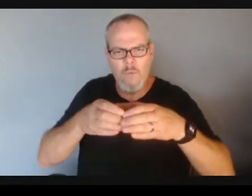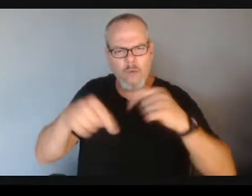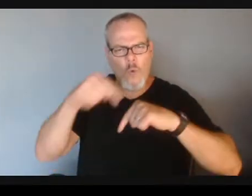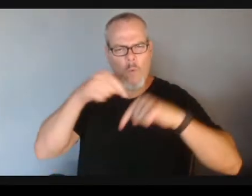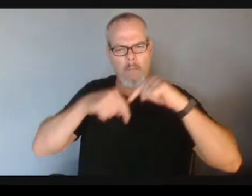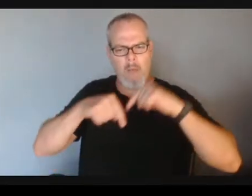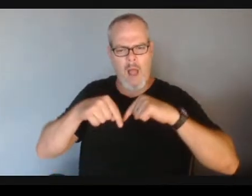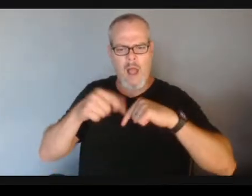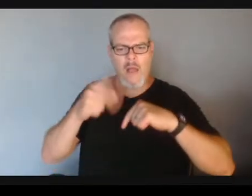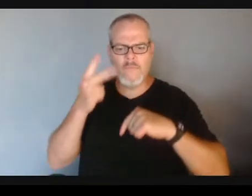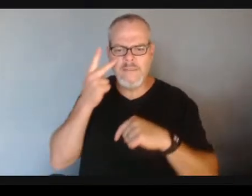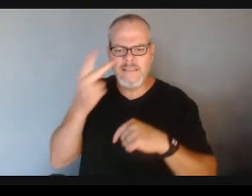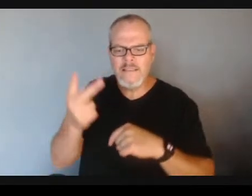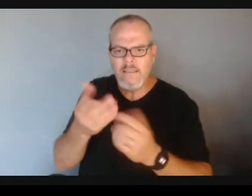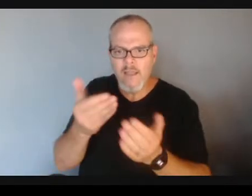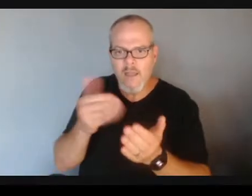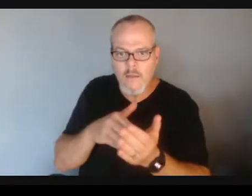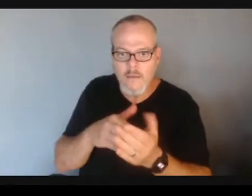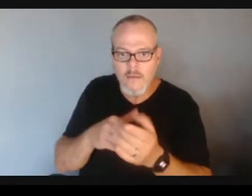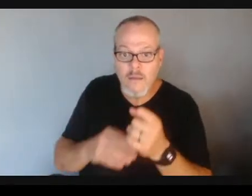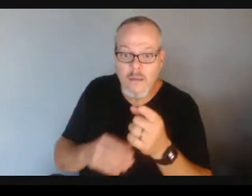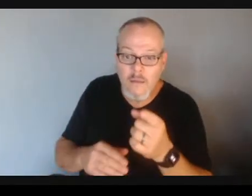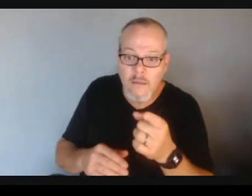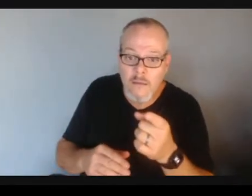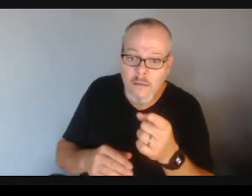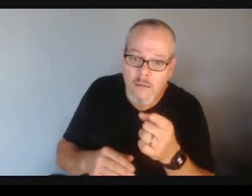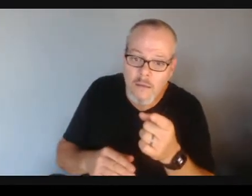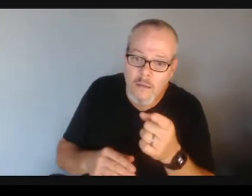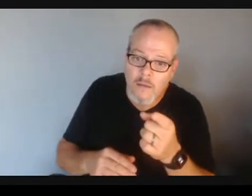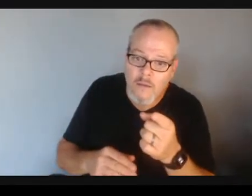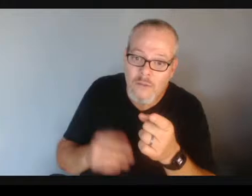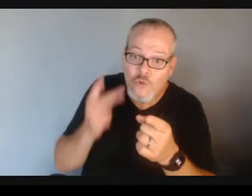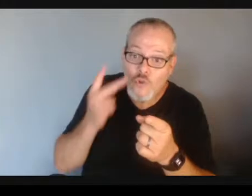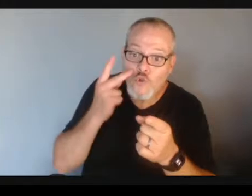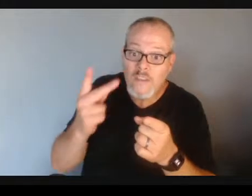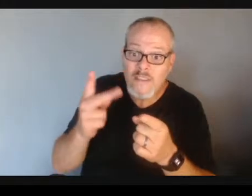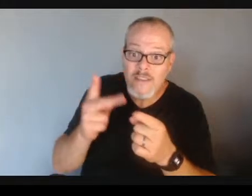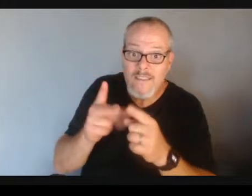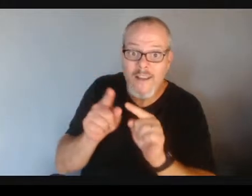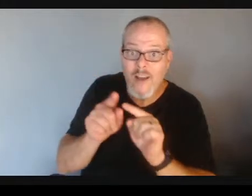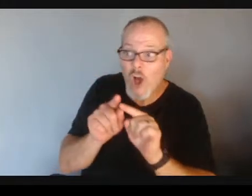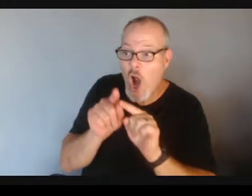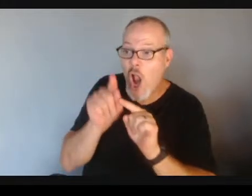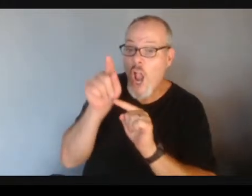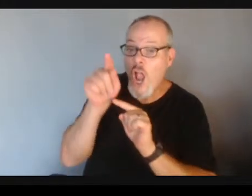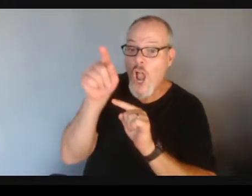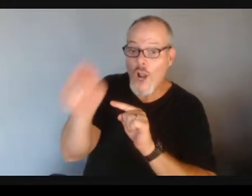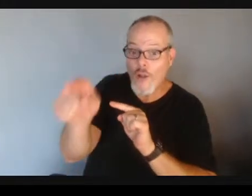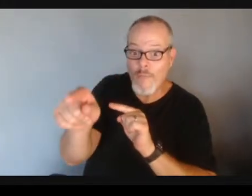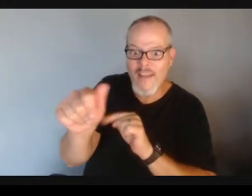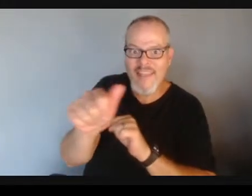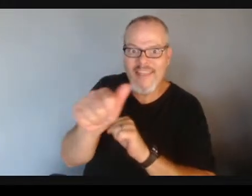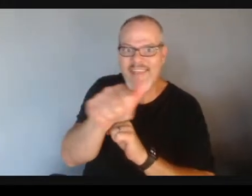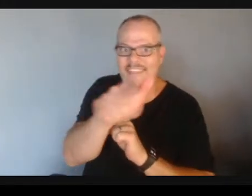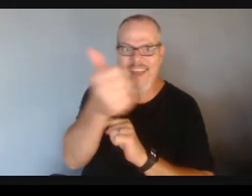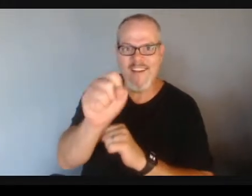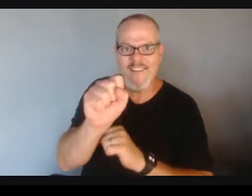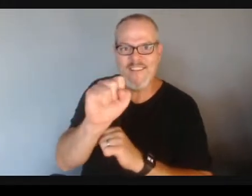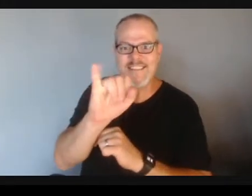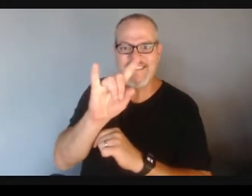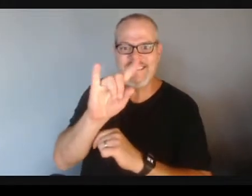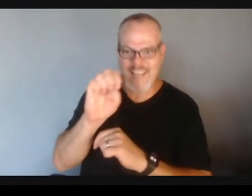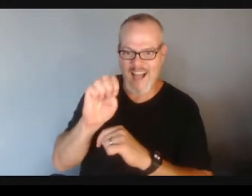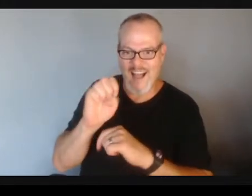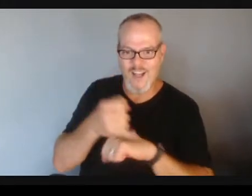that just back to the real quick. Right there. Start there. You did. Yeah, I did. I just now saw that. Look at